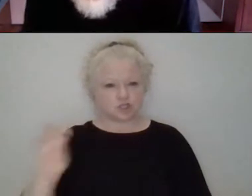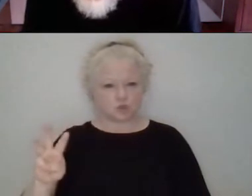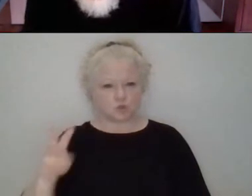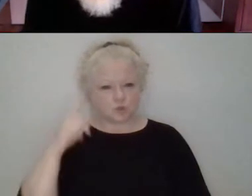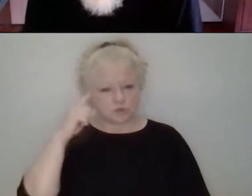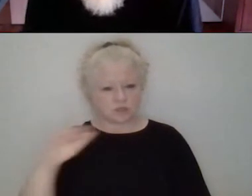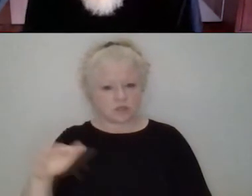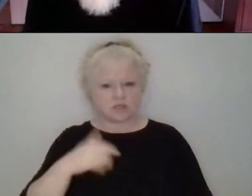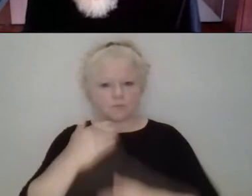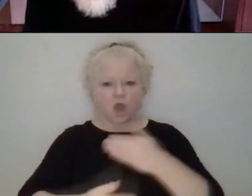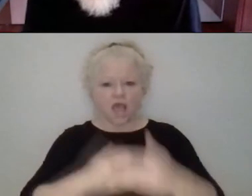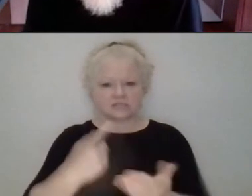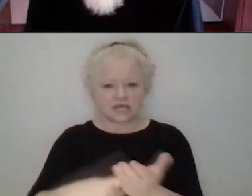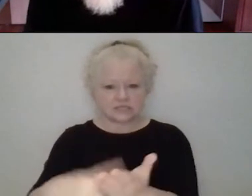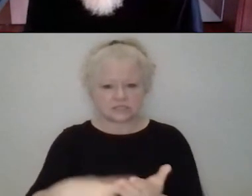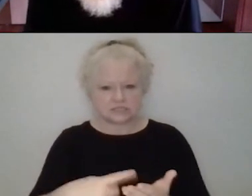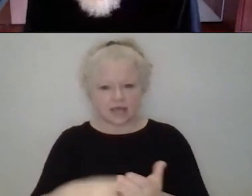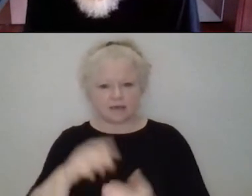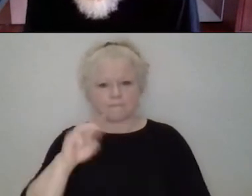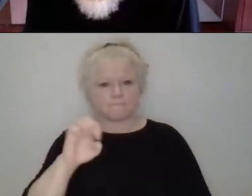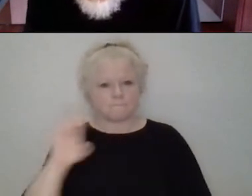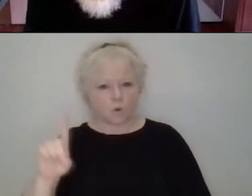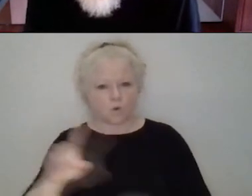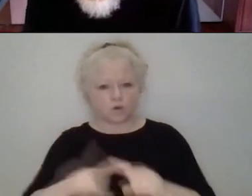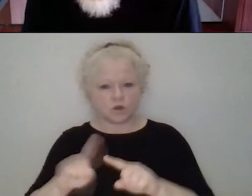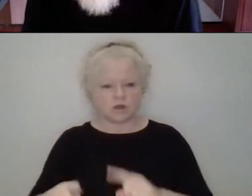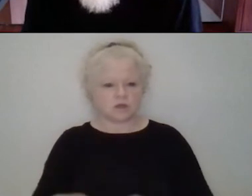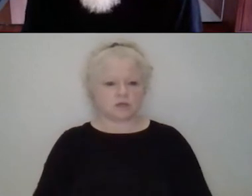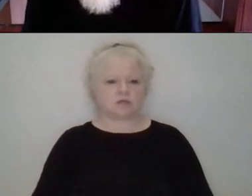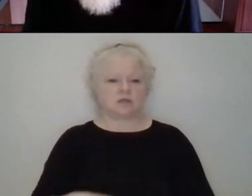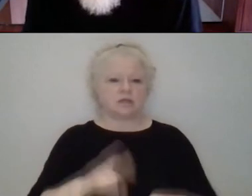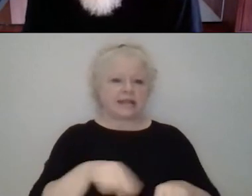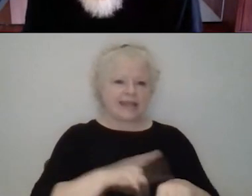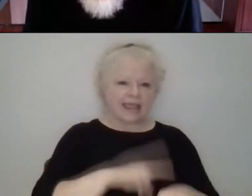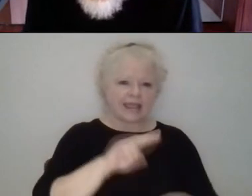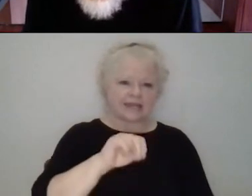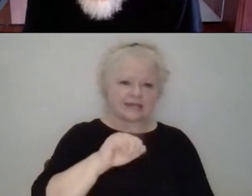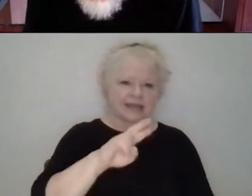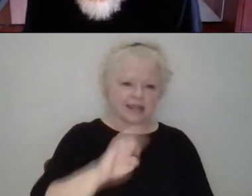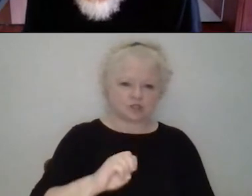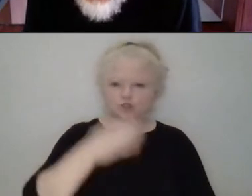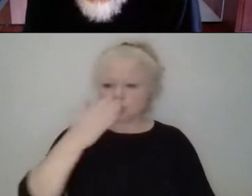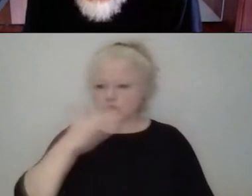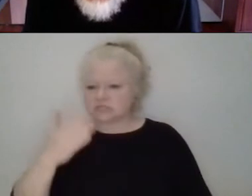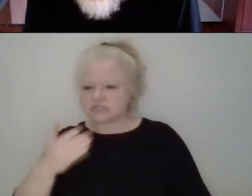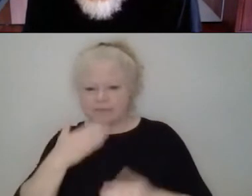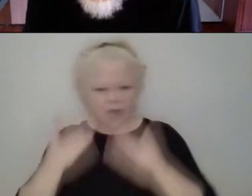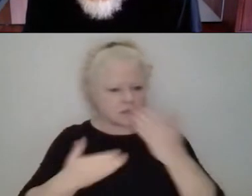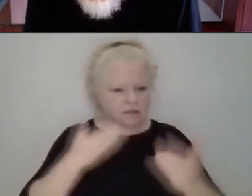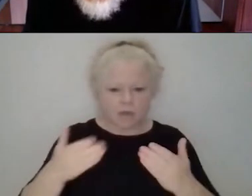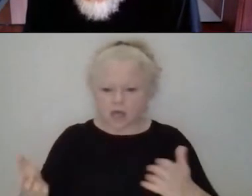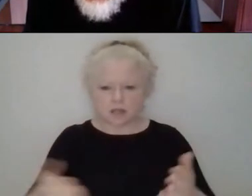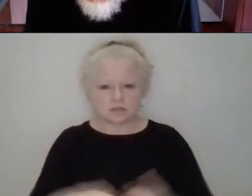the process, and we have some molds there, but also it's like the table of the naturist, where you can smell the different aromas and have part of